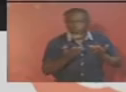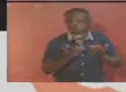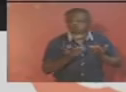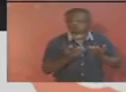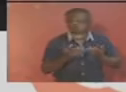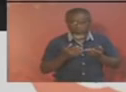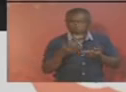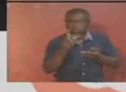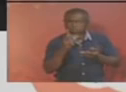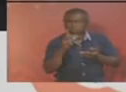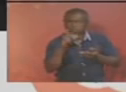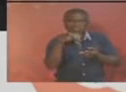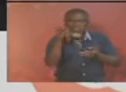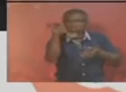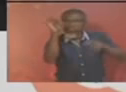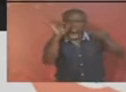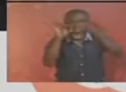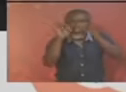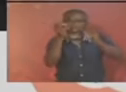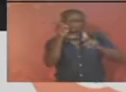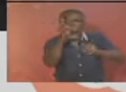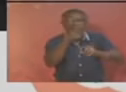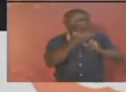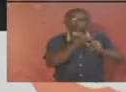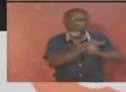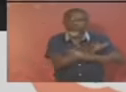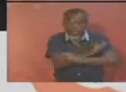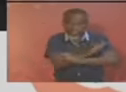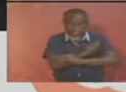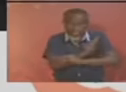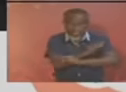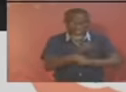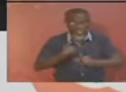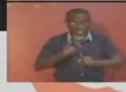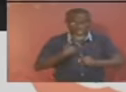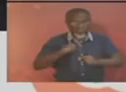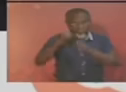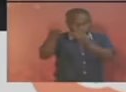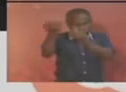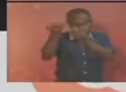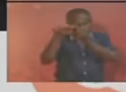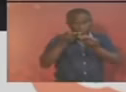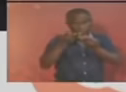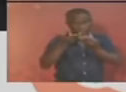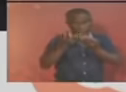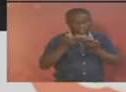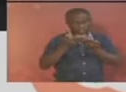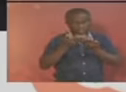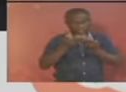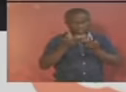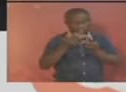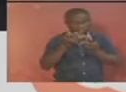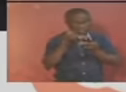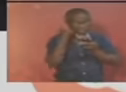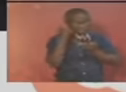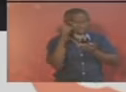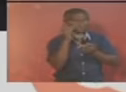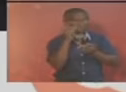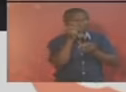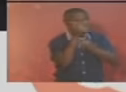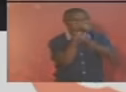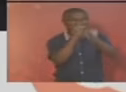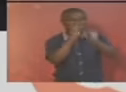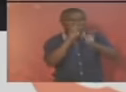procurement, communication, and a lot of messaging in terms of safe measures